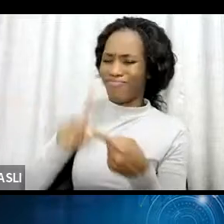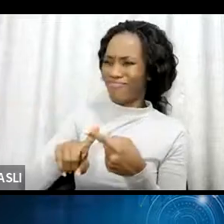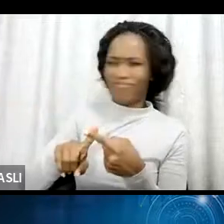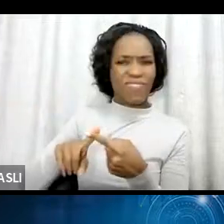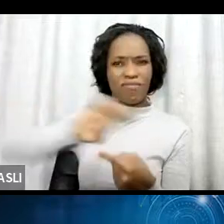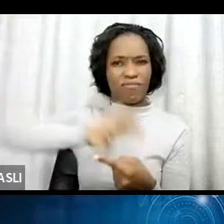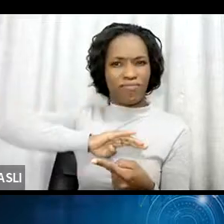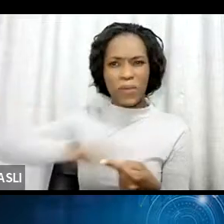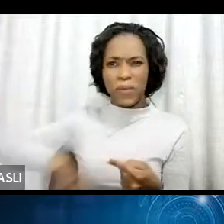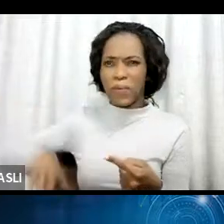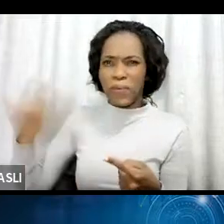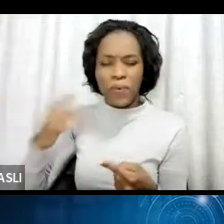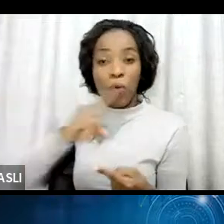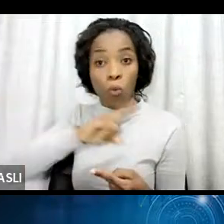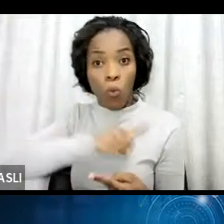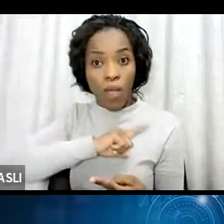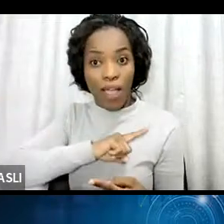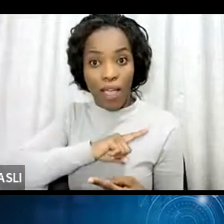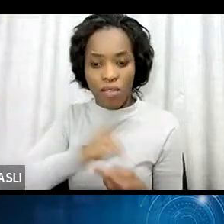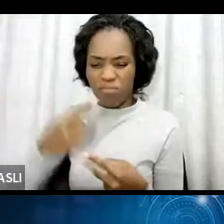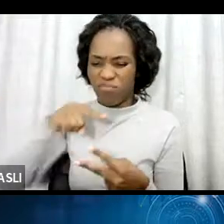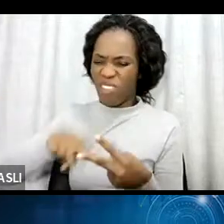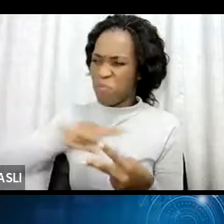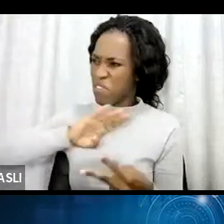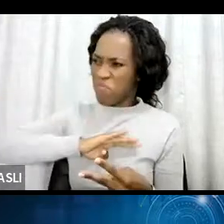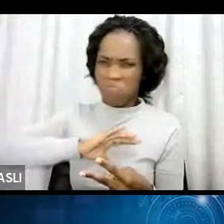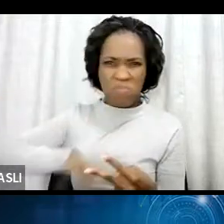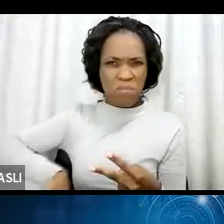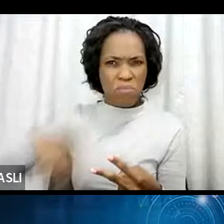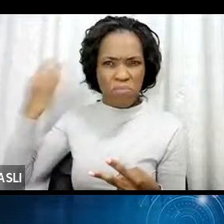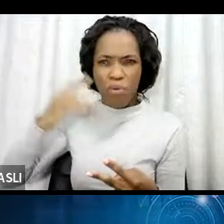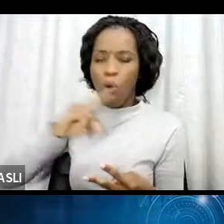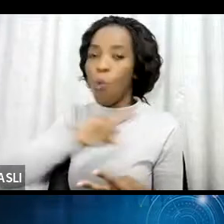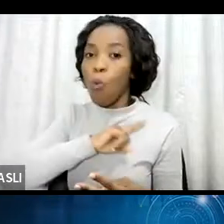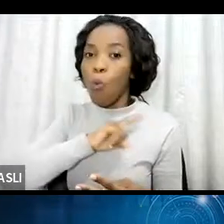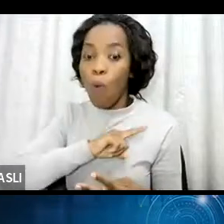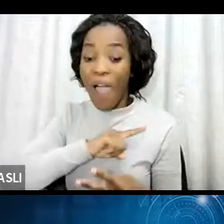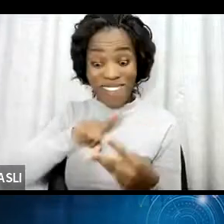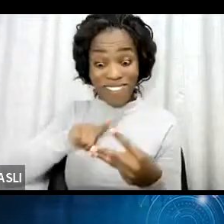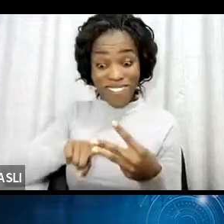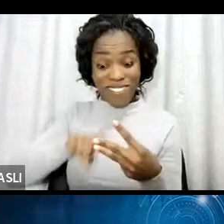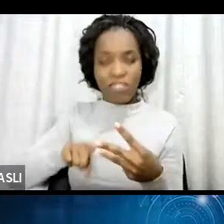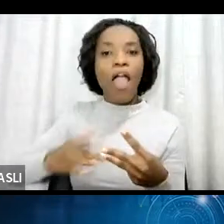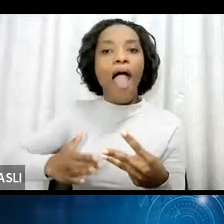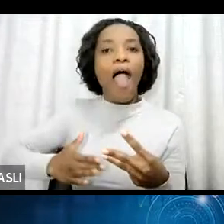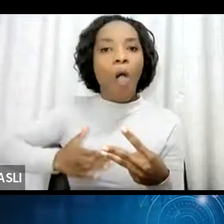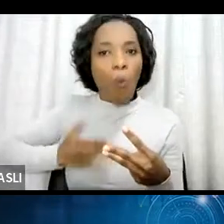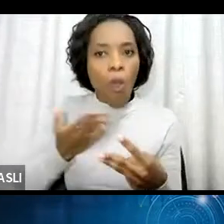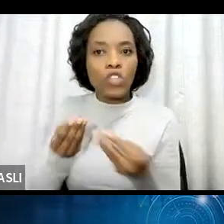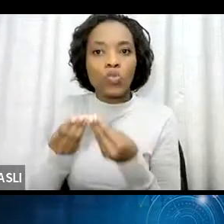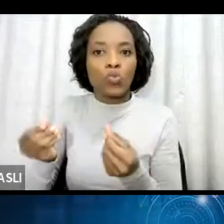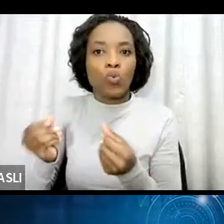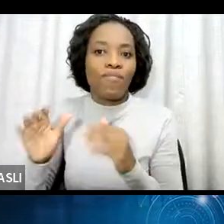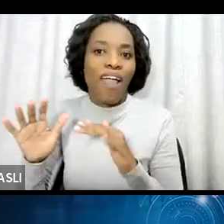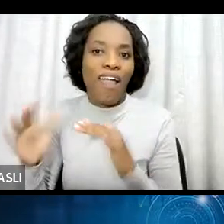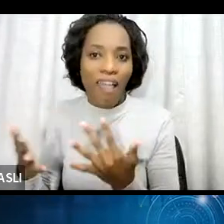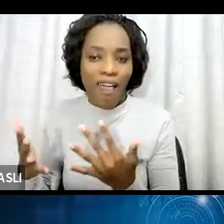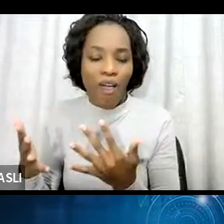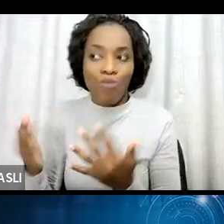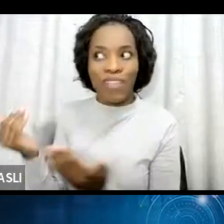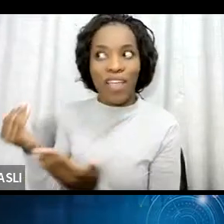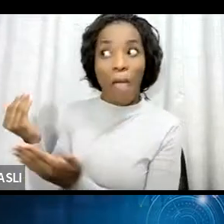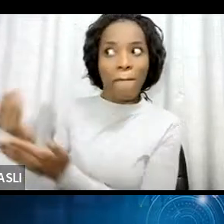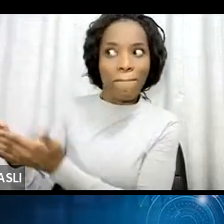about, why you are aggrieved, and what outcome do you desire from this